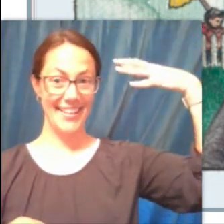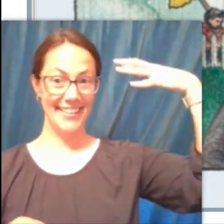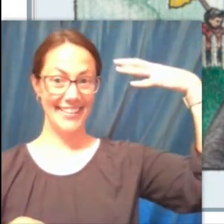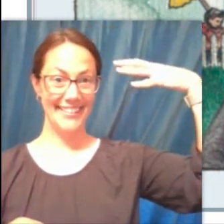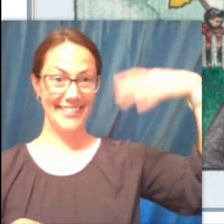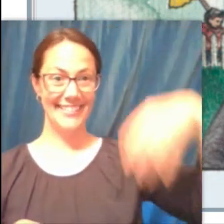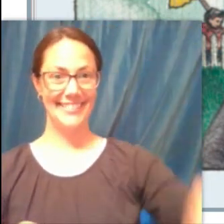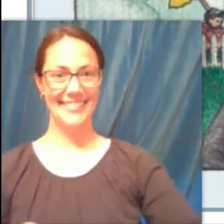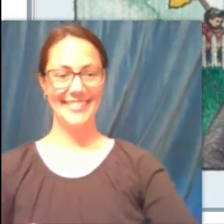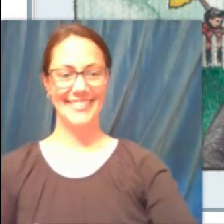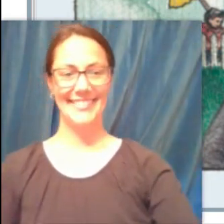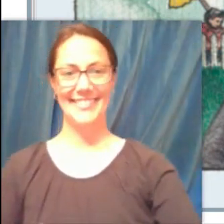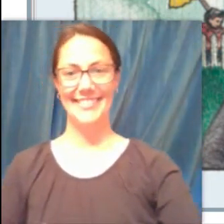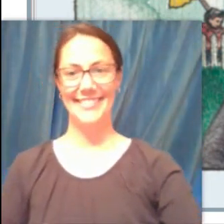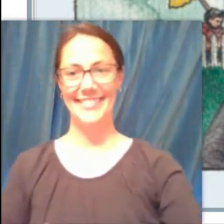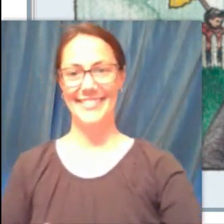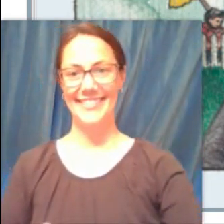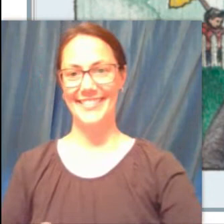Sun.